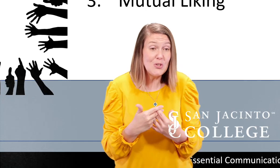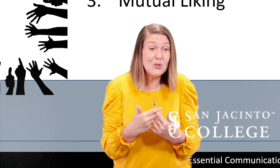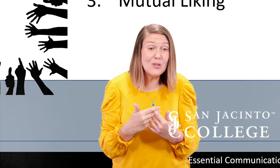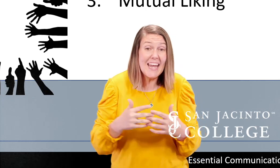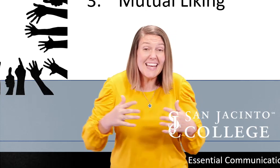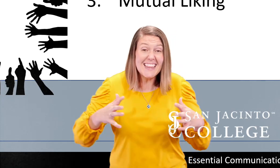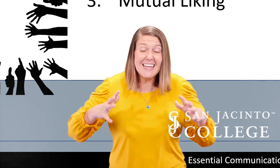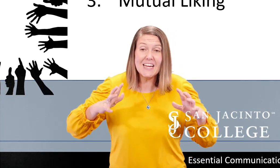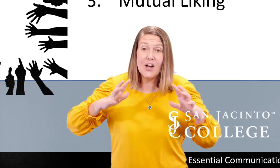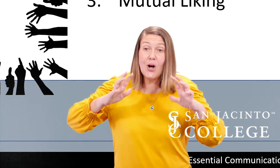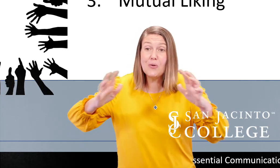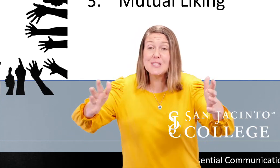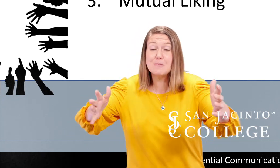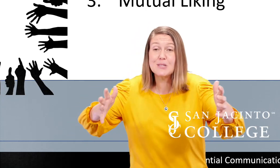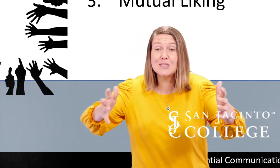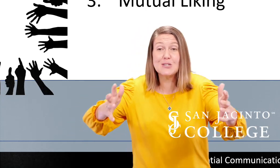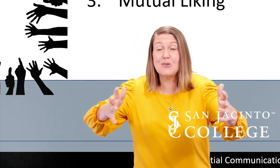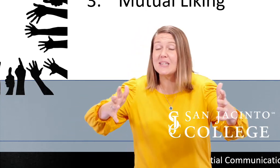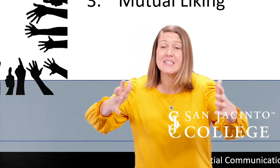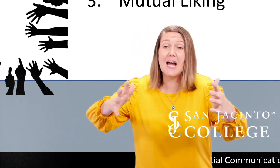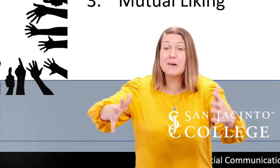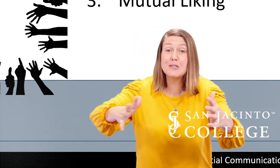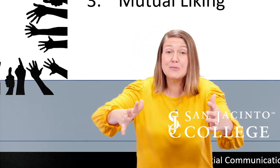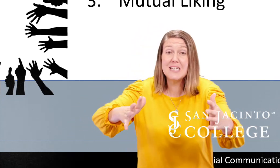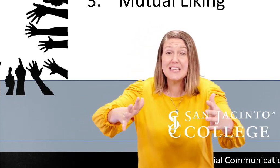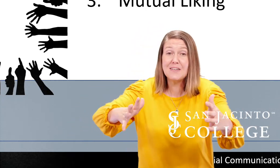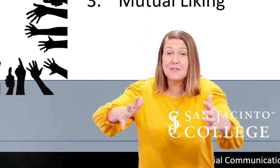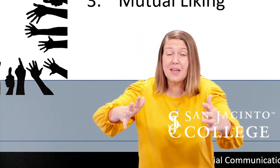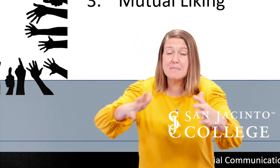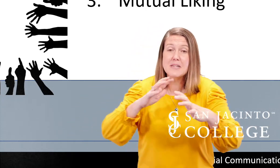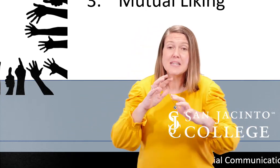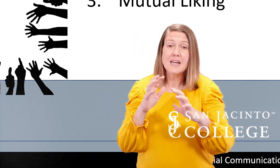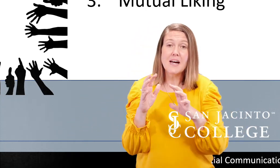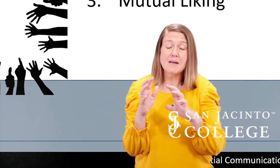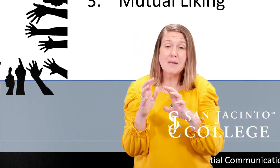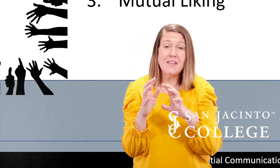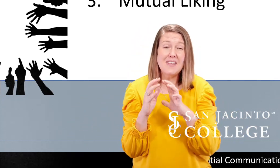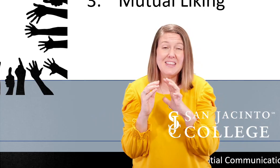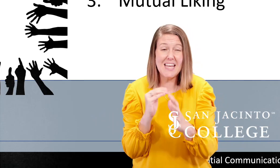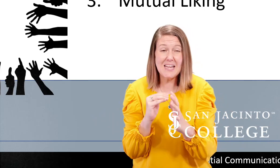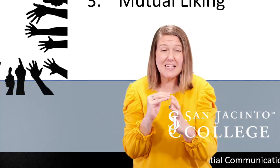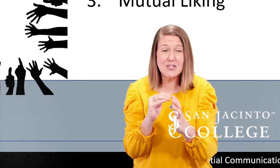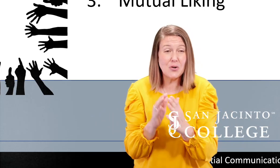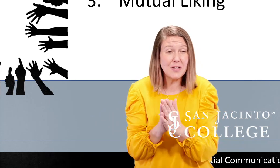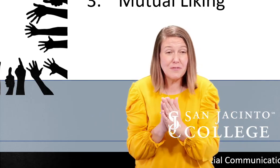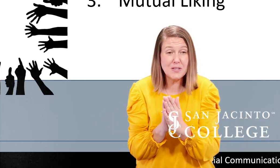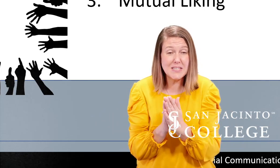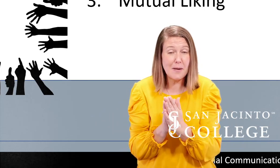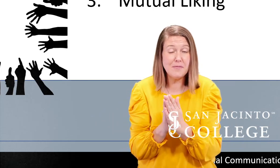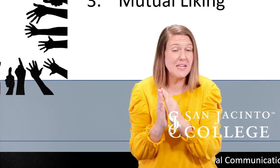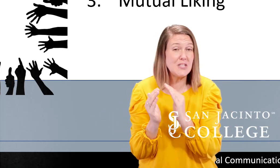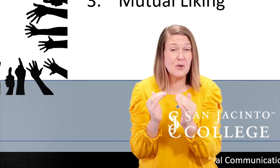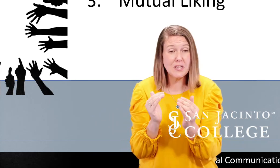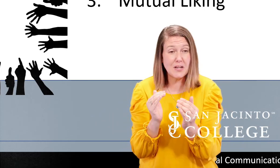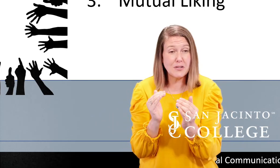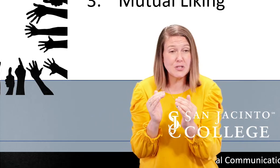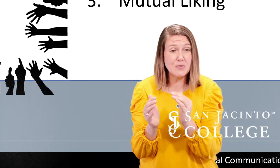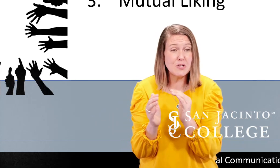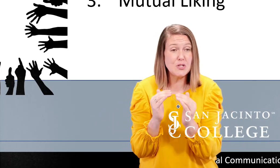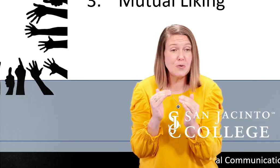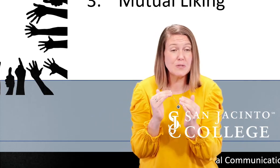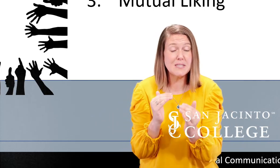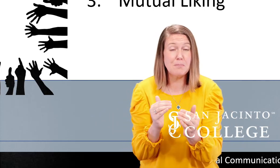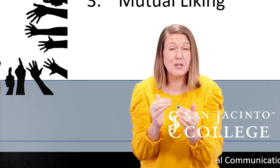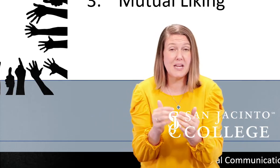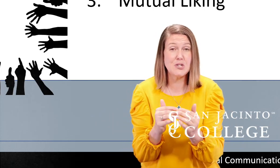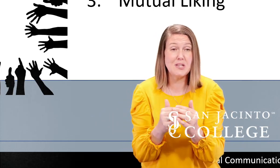mutual. You can't think, oh, this person is the greatest, I would do anything for them. And then they don't give you the time of day, don't acknowledge you.